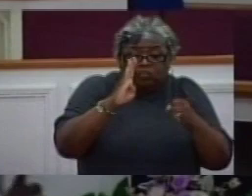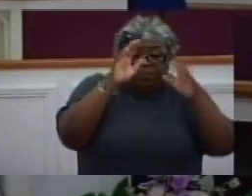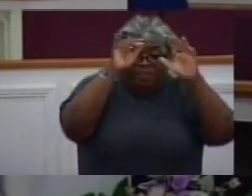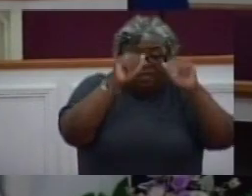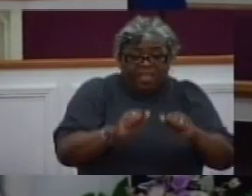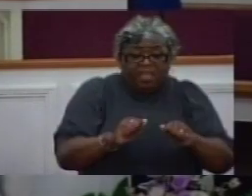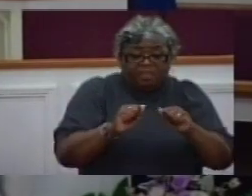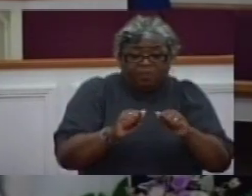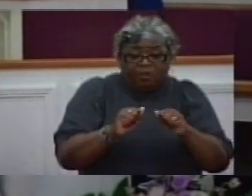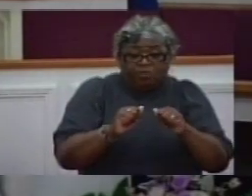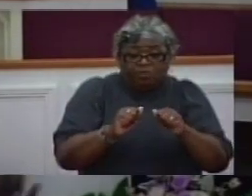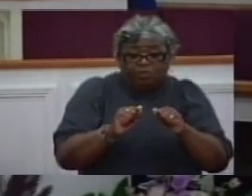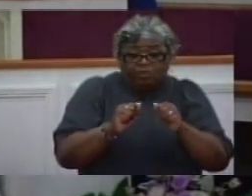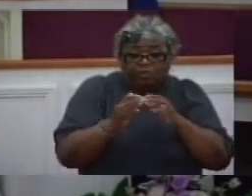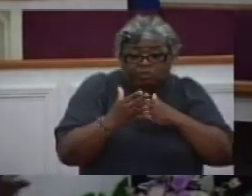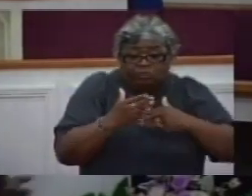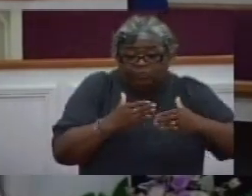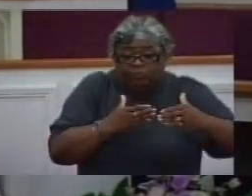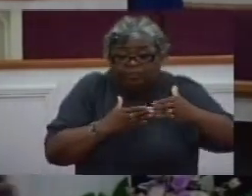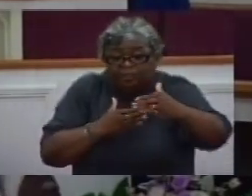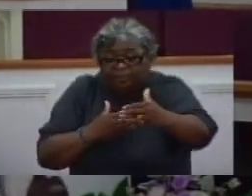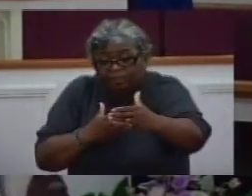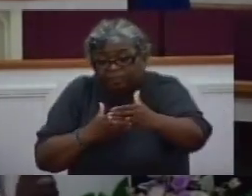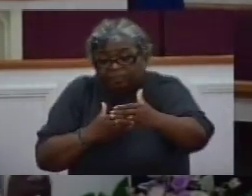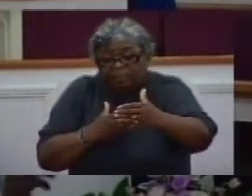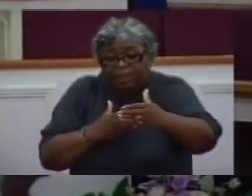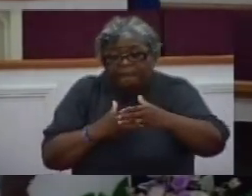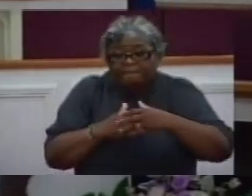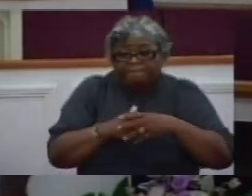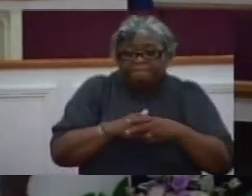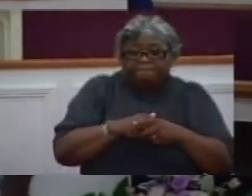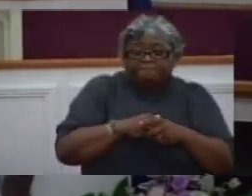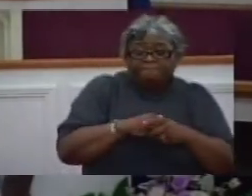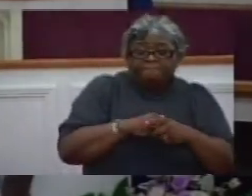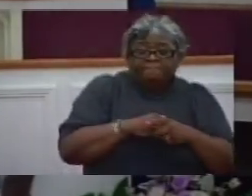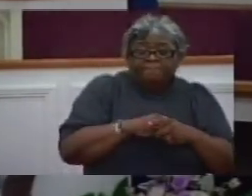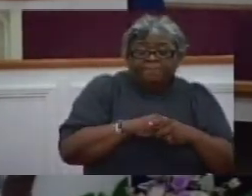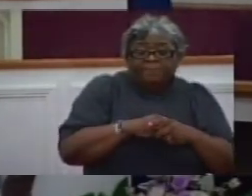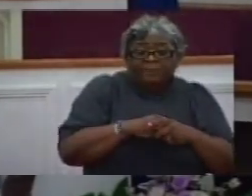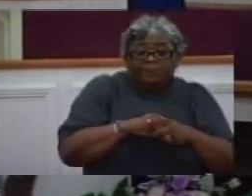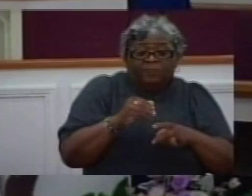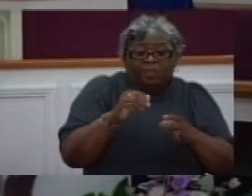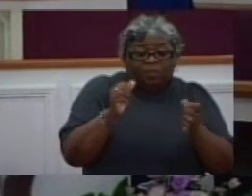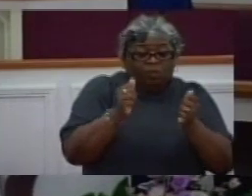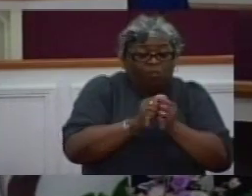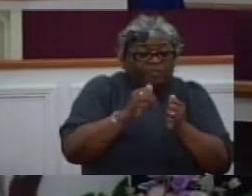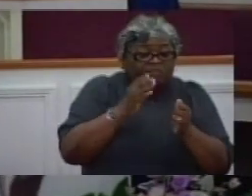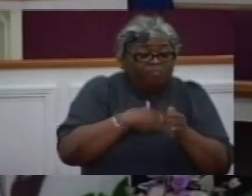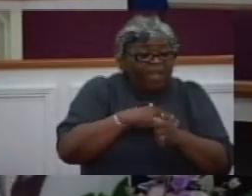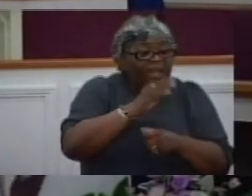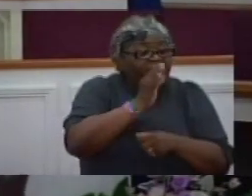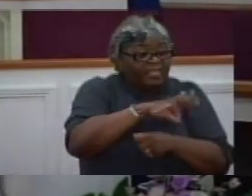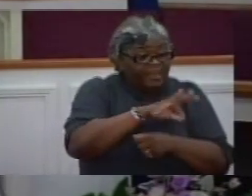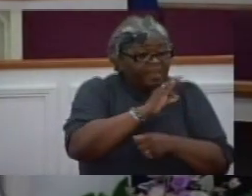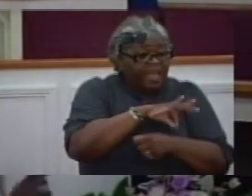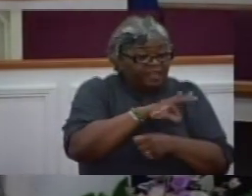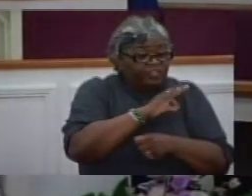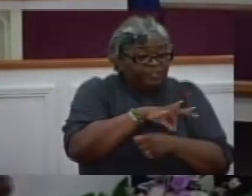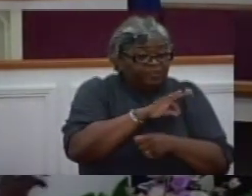to persevere, to drive and go forward. And with my